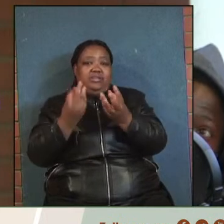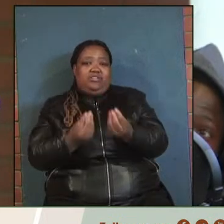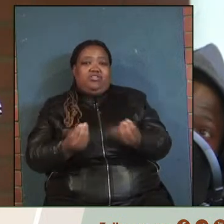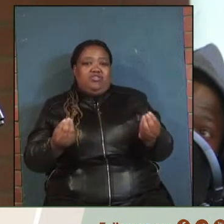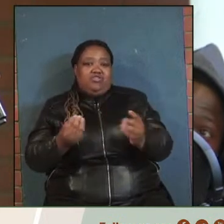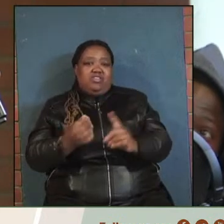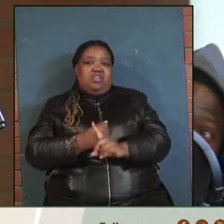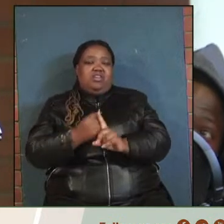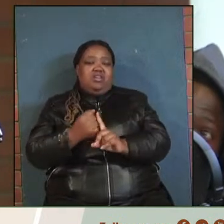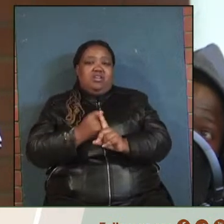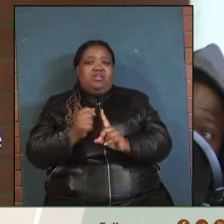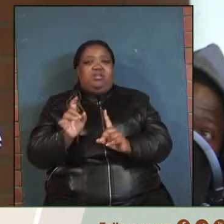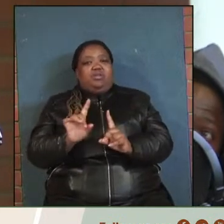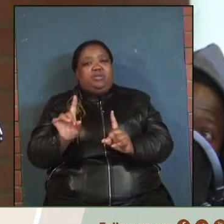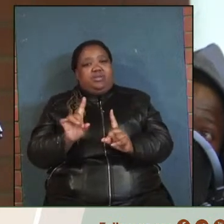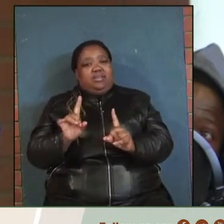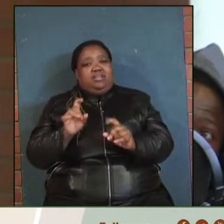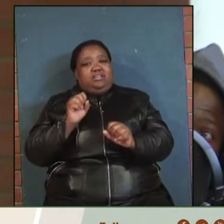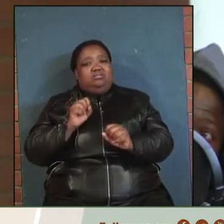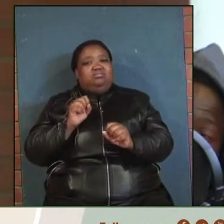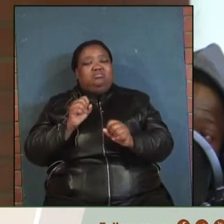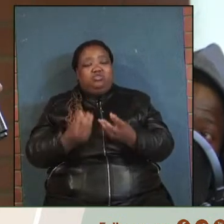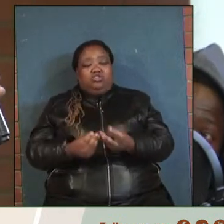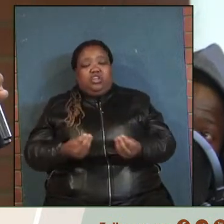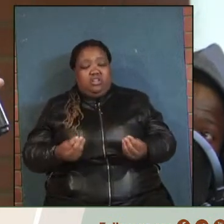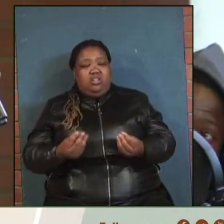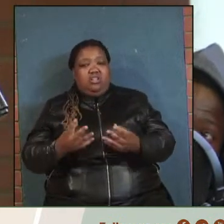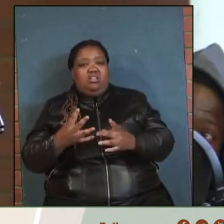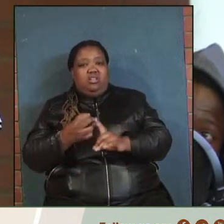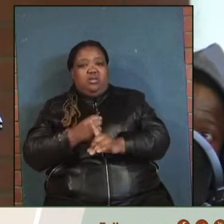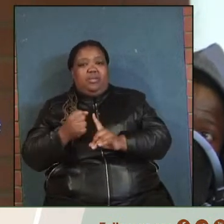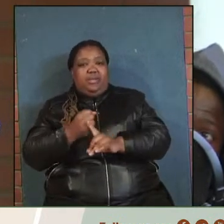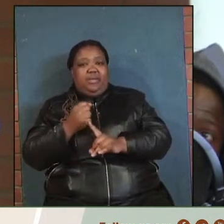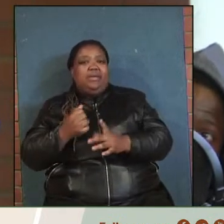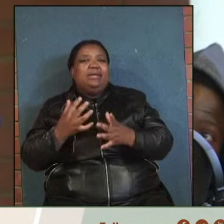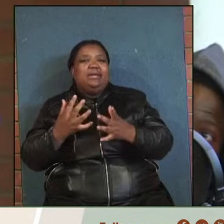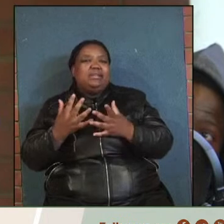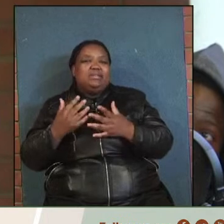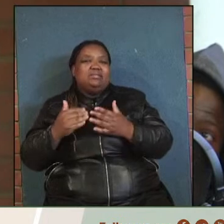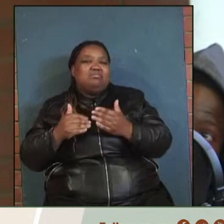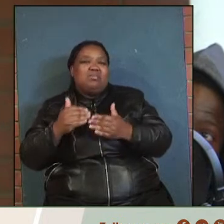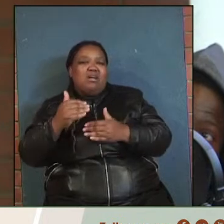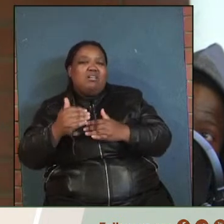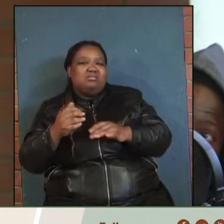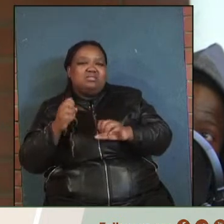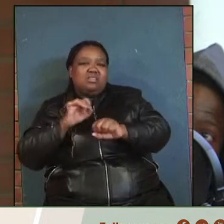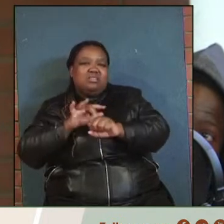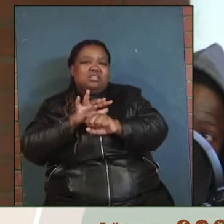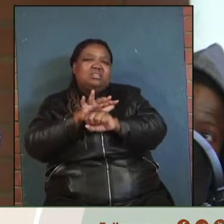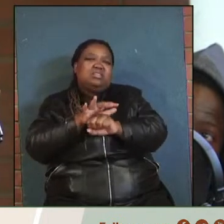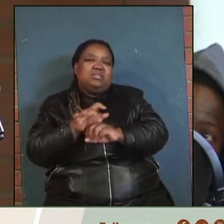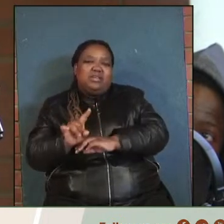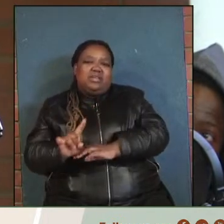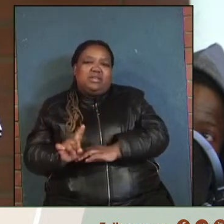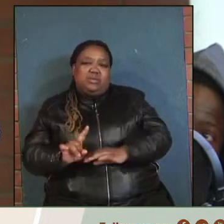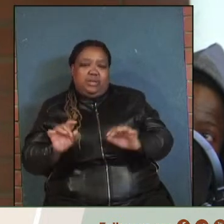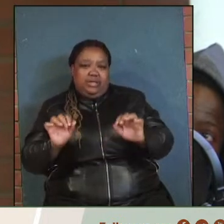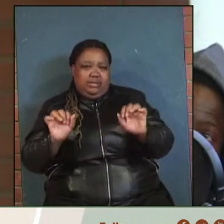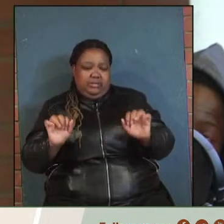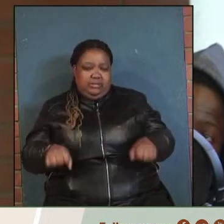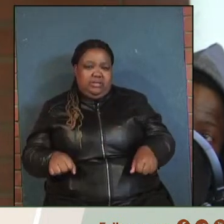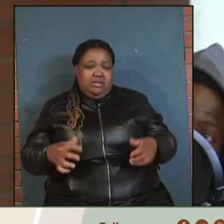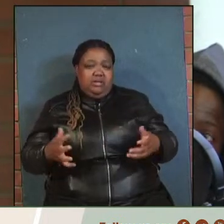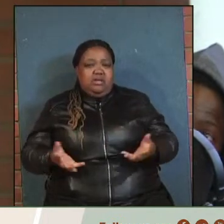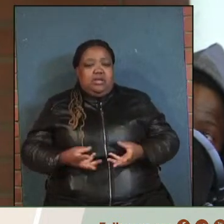giving effects of child abuse and also giving solution to child abuse and also preventions. So as